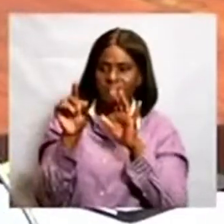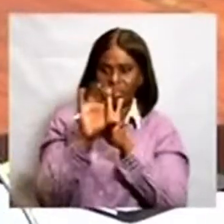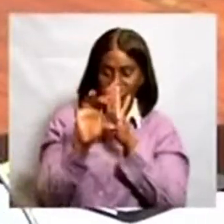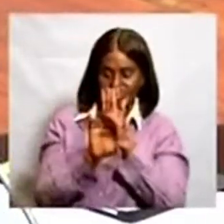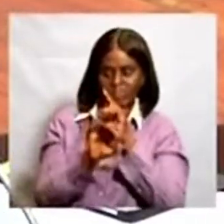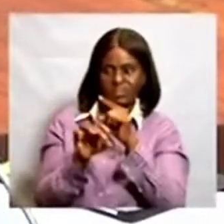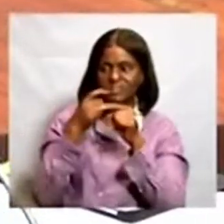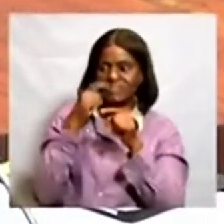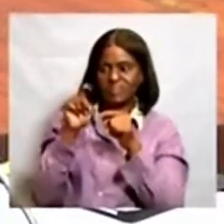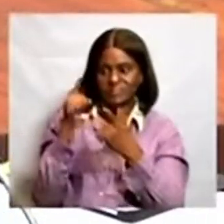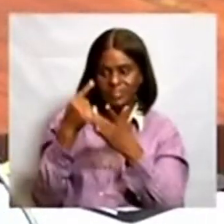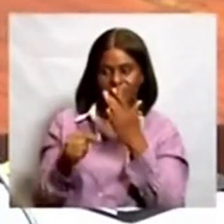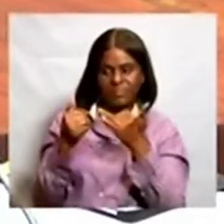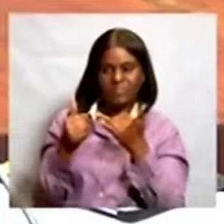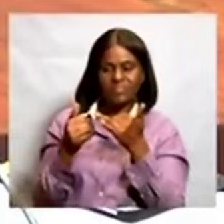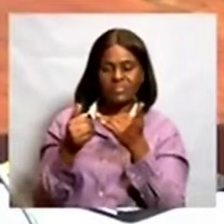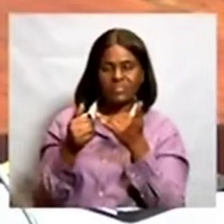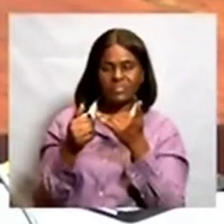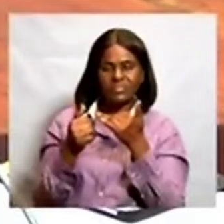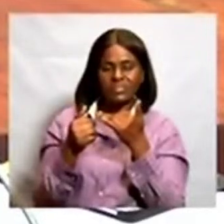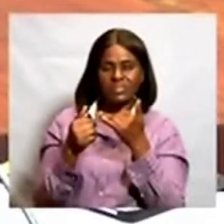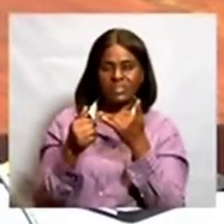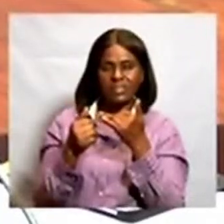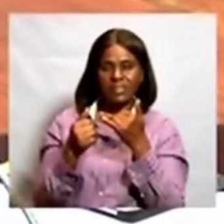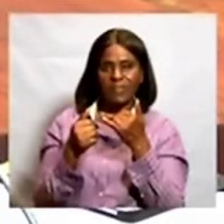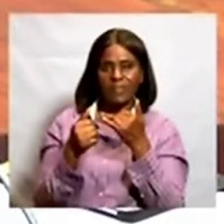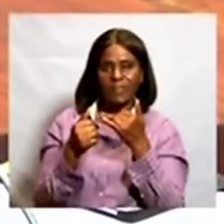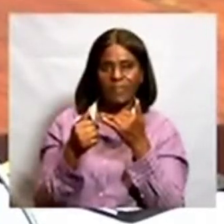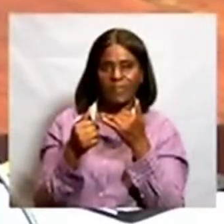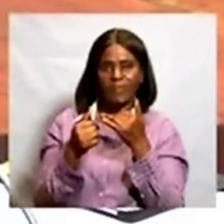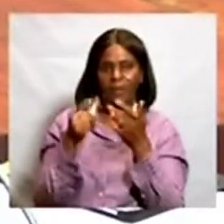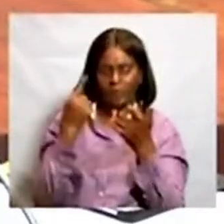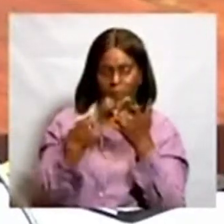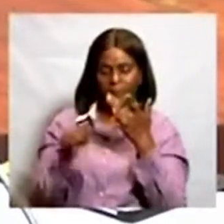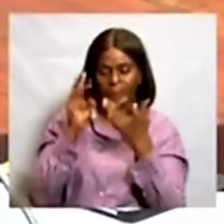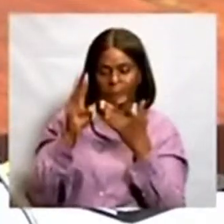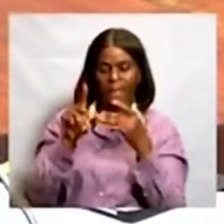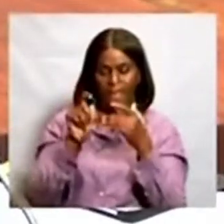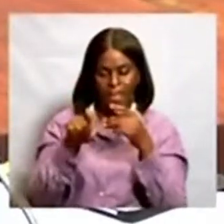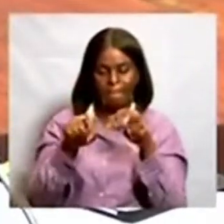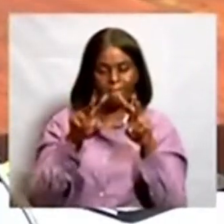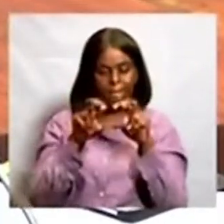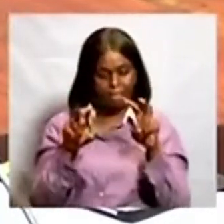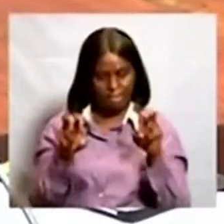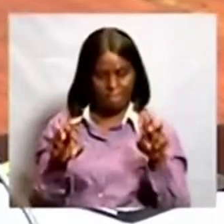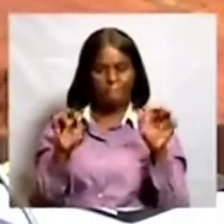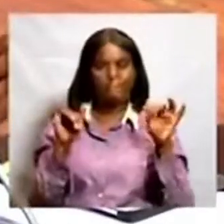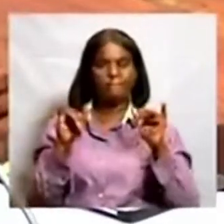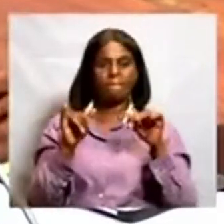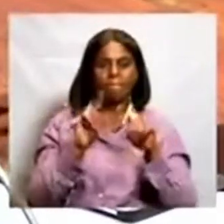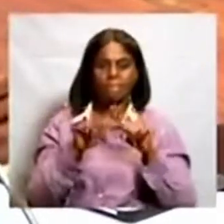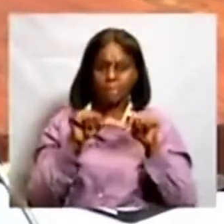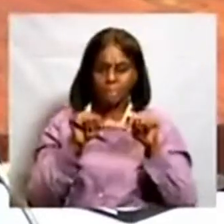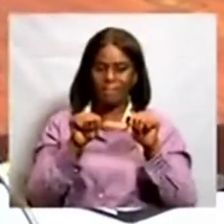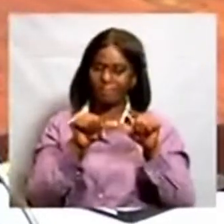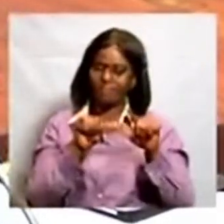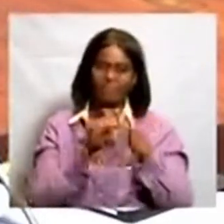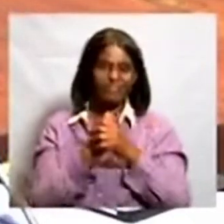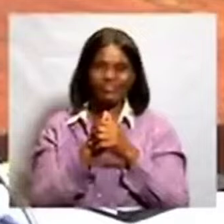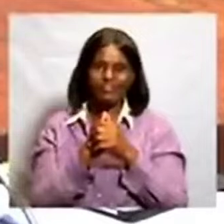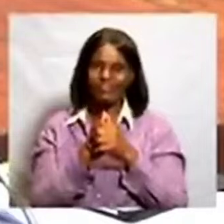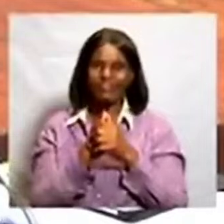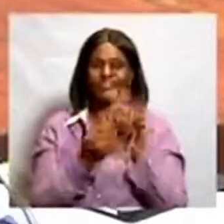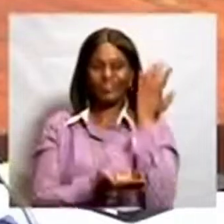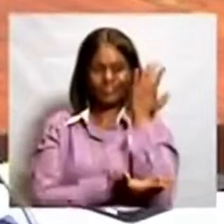because that's what, you know, that's what will lead to verification. Yeah, but still more the design, I think it needs